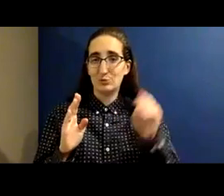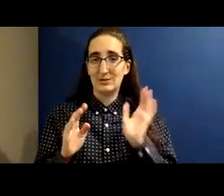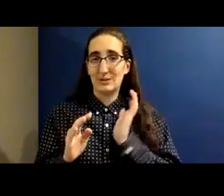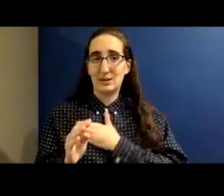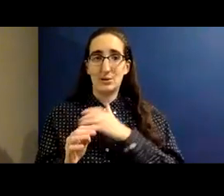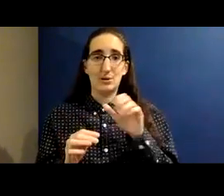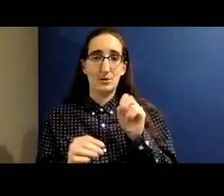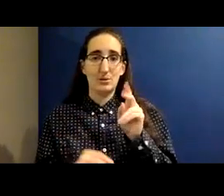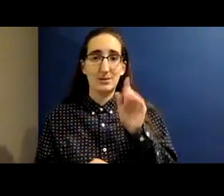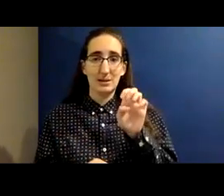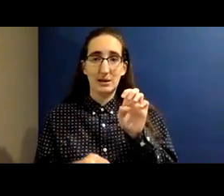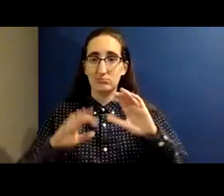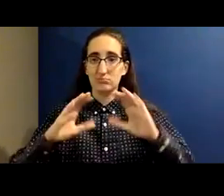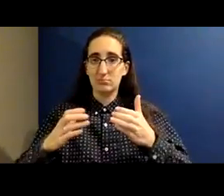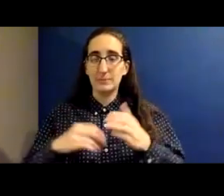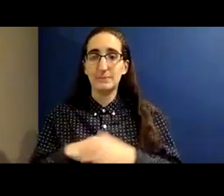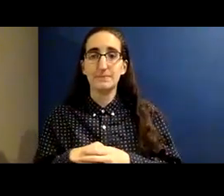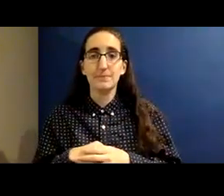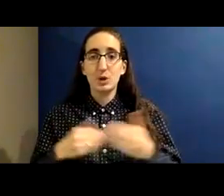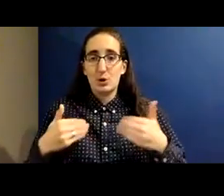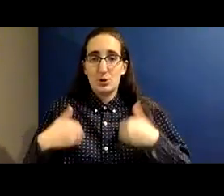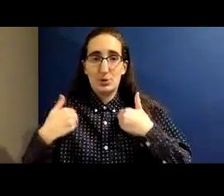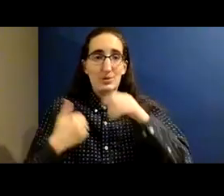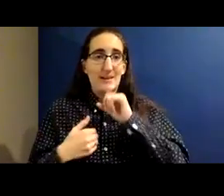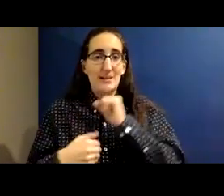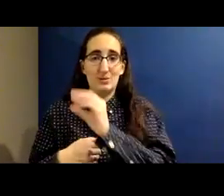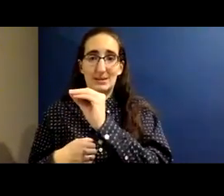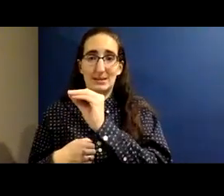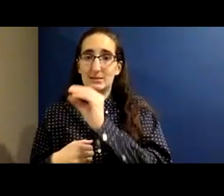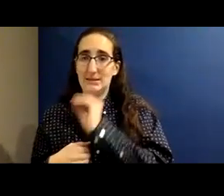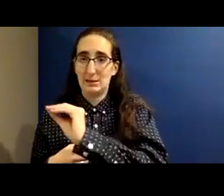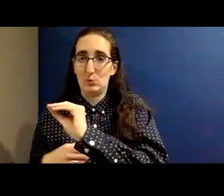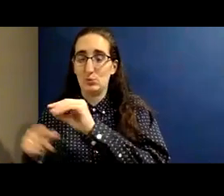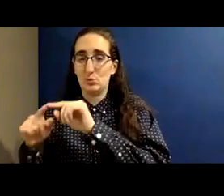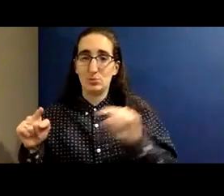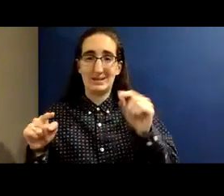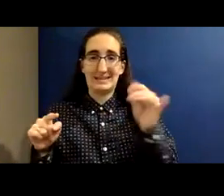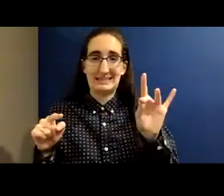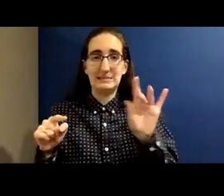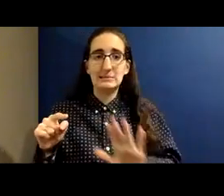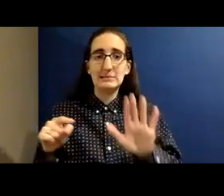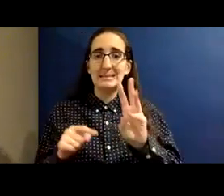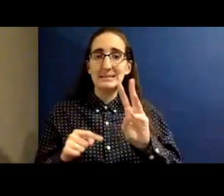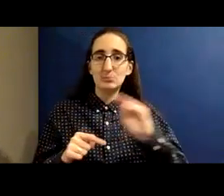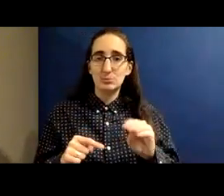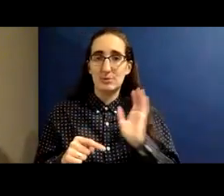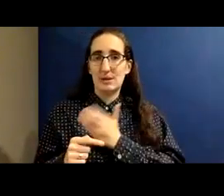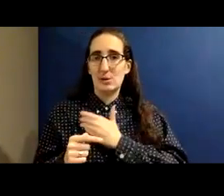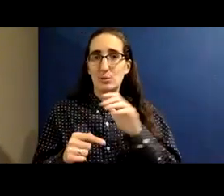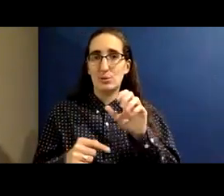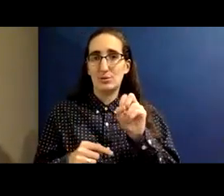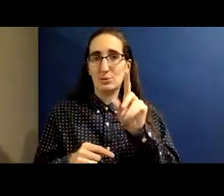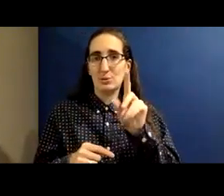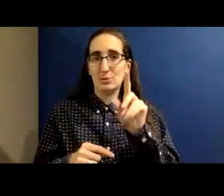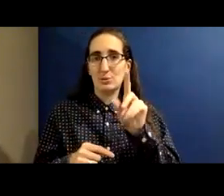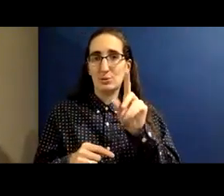suicide fatalities. And then youth ages 0 to 18 make up about 6% of our suicide fatalities. So